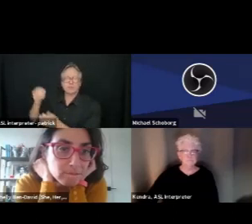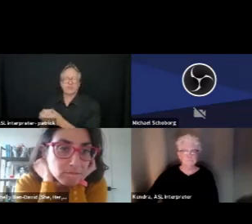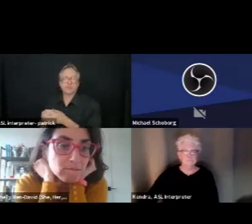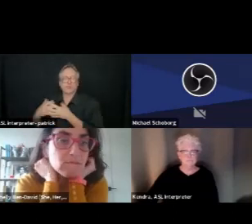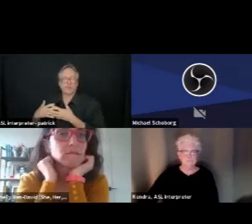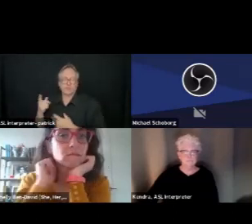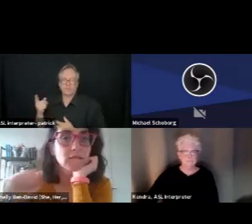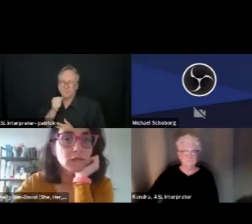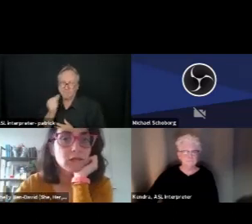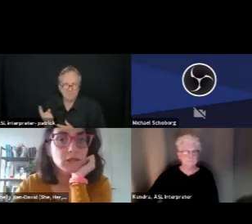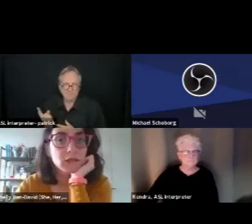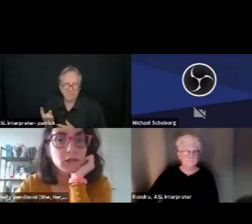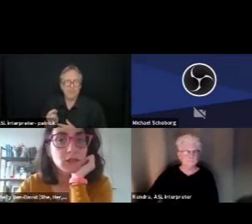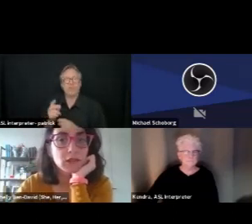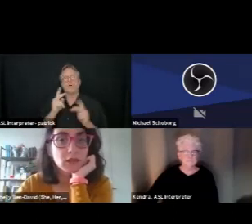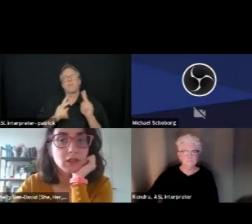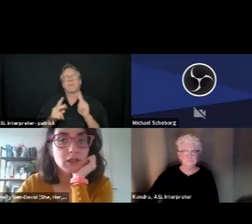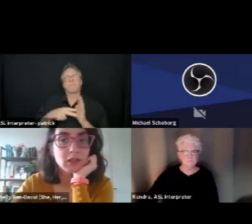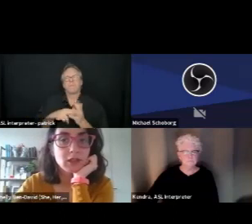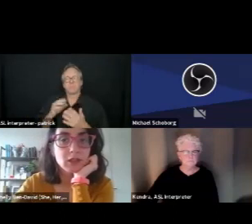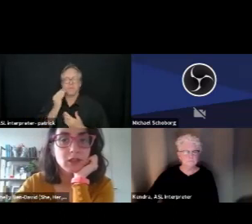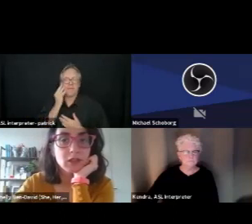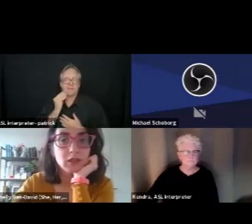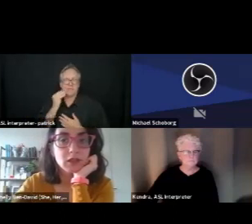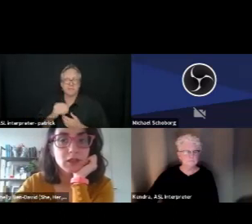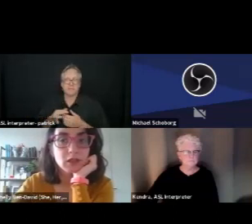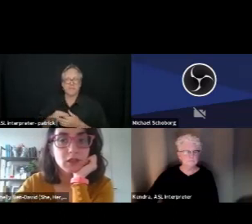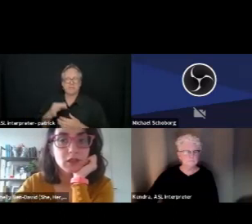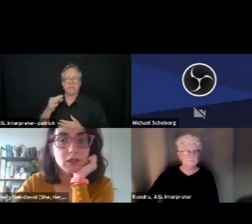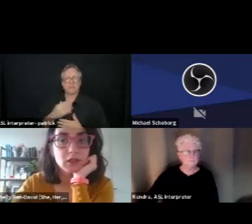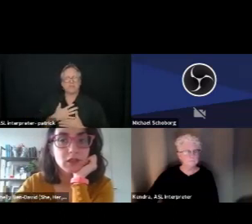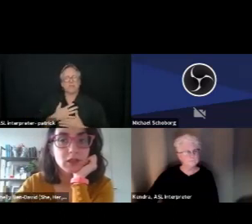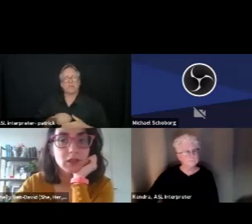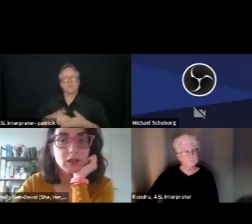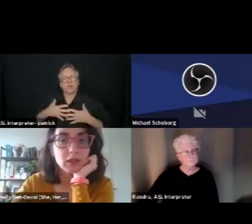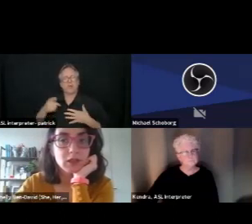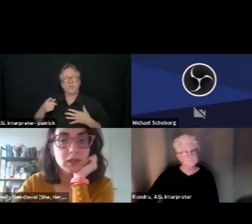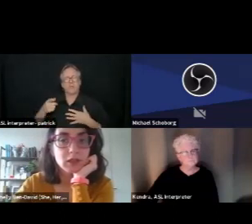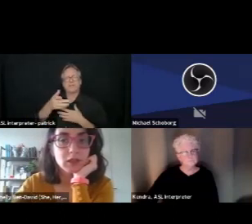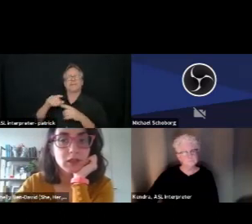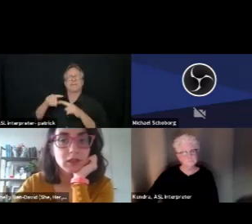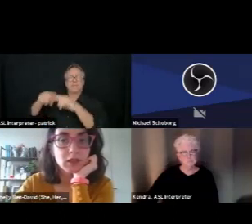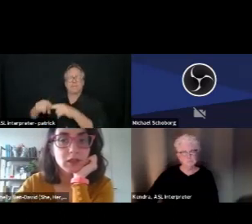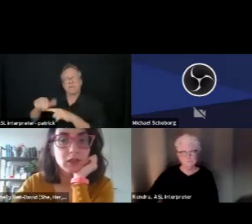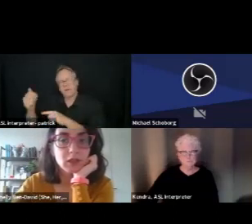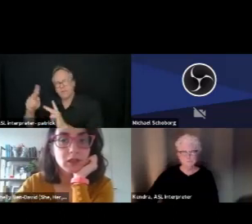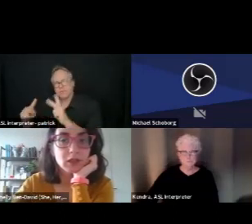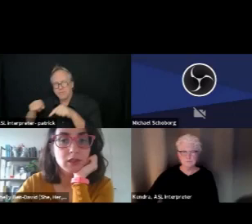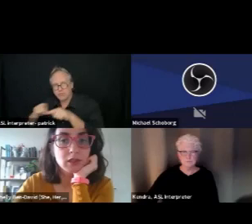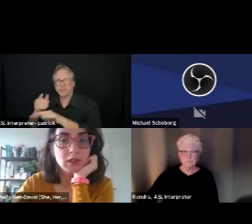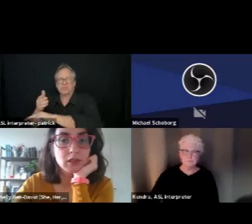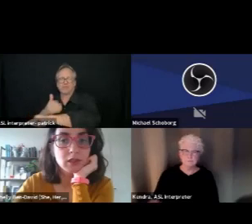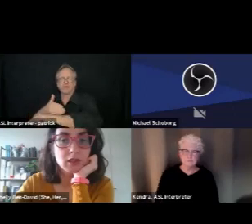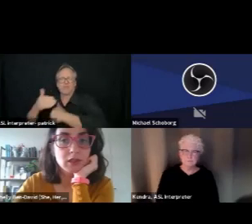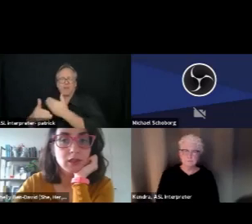others. So people who experience spiritual growth perhaps didn't really rely on others during their recovery process. And I